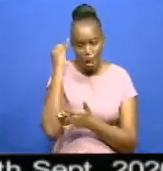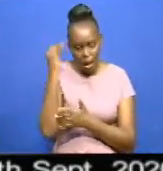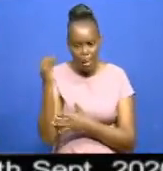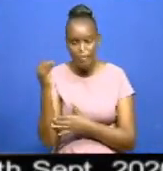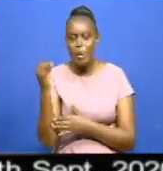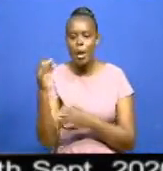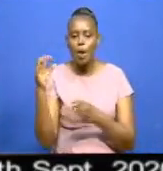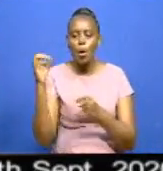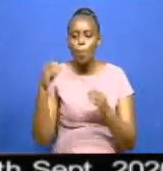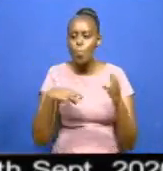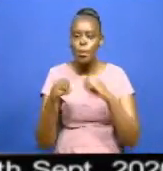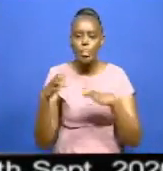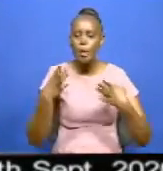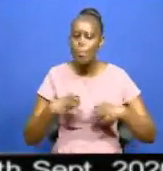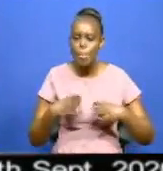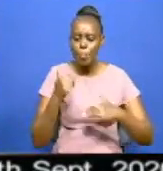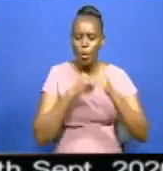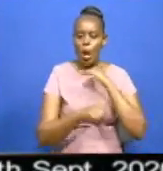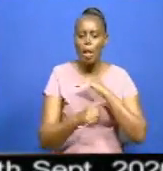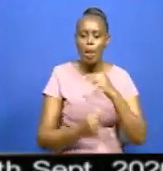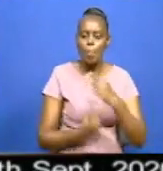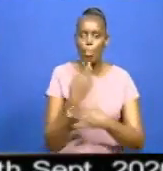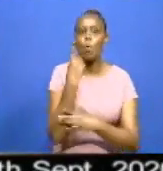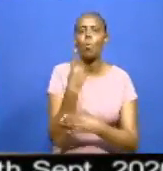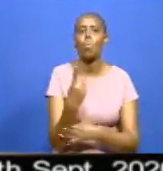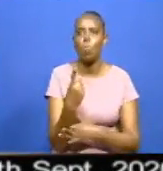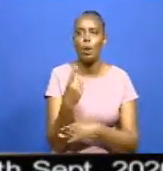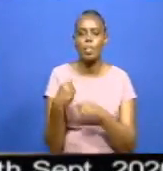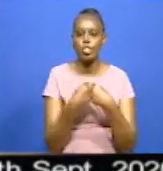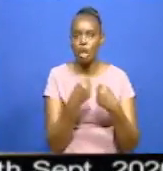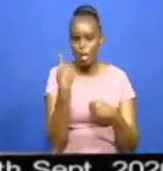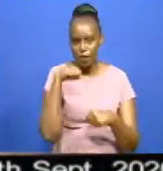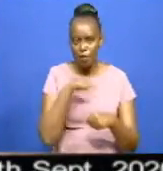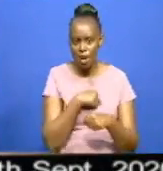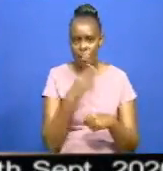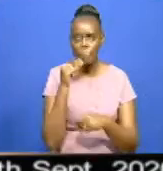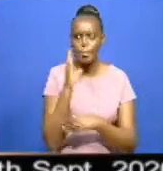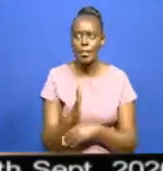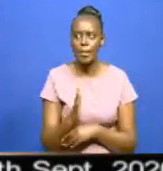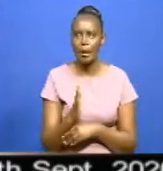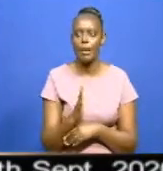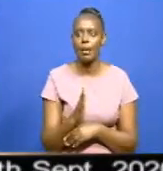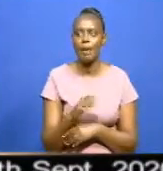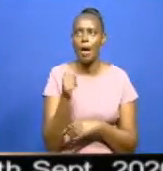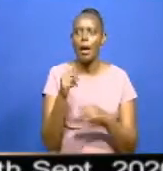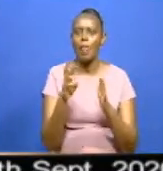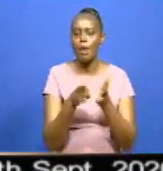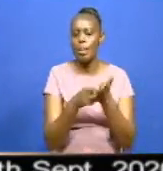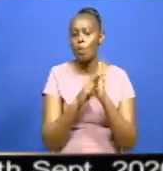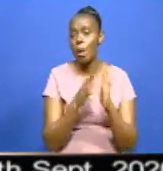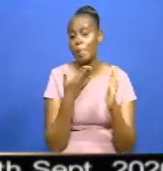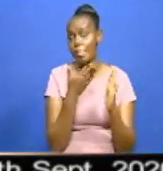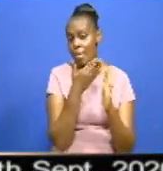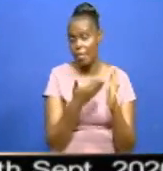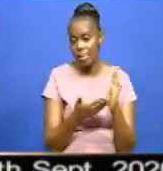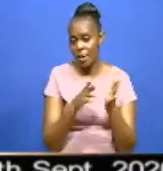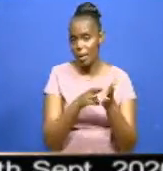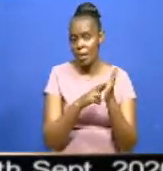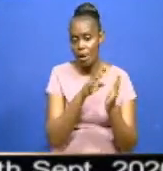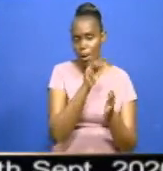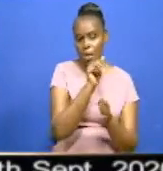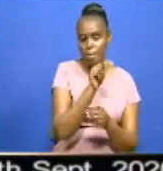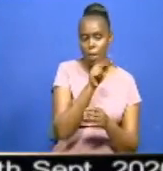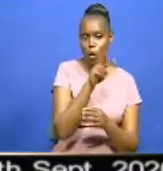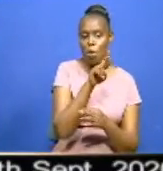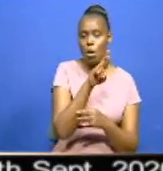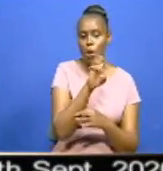people under one, it becomes a little difficult. Mr. Speaker, sir, The other requirement, Mr. Speaker, because this Makora is courier, by